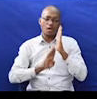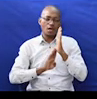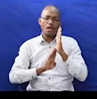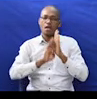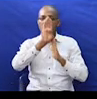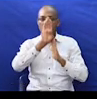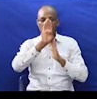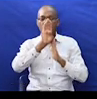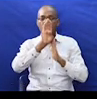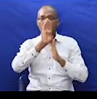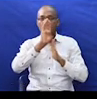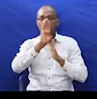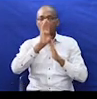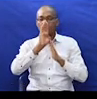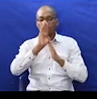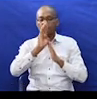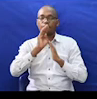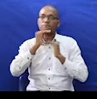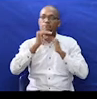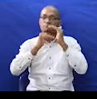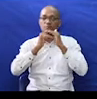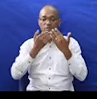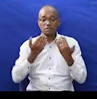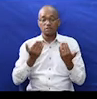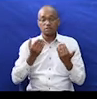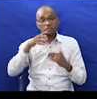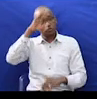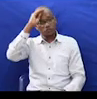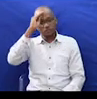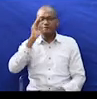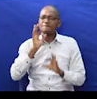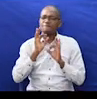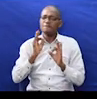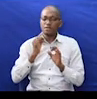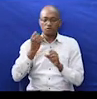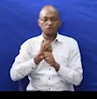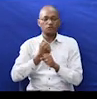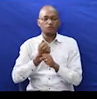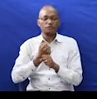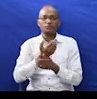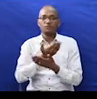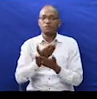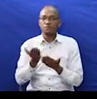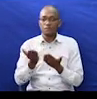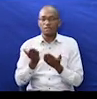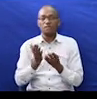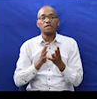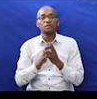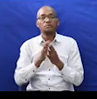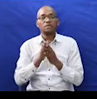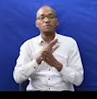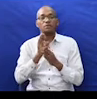tides in a sea. But also the topic is very useful because it supports other topics in mathematics